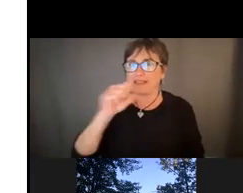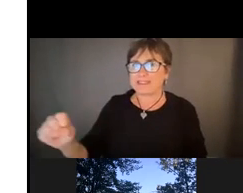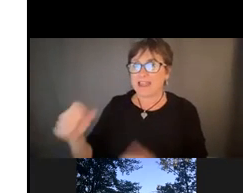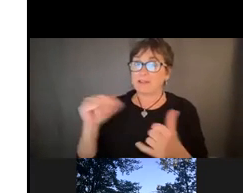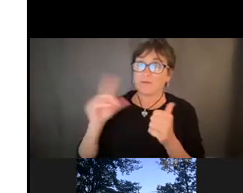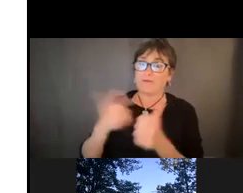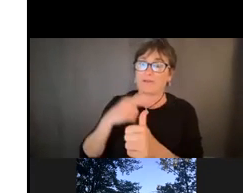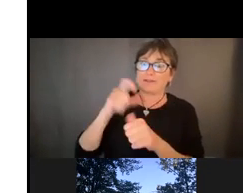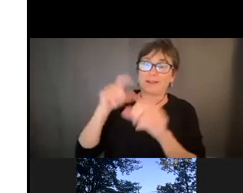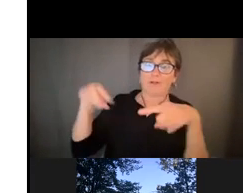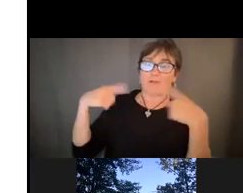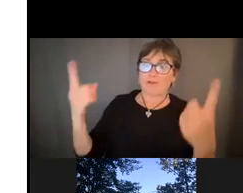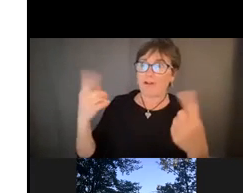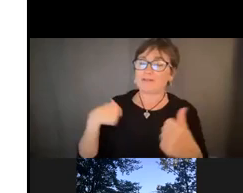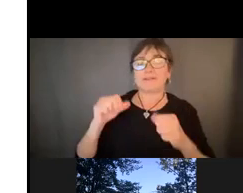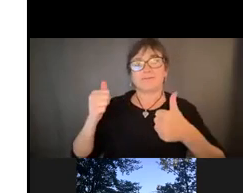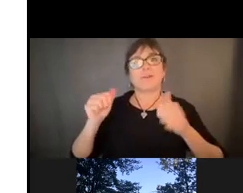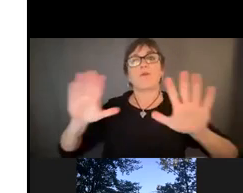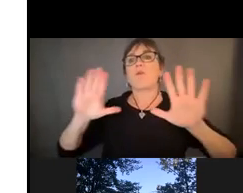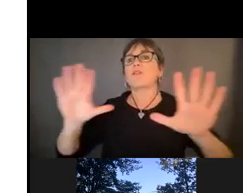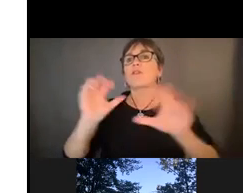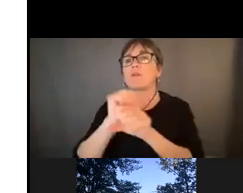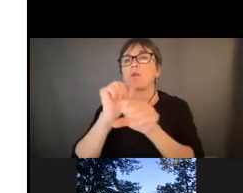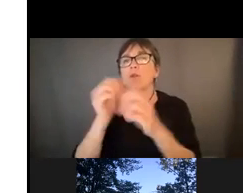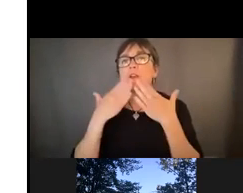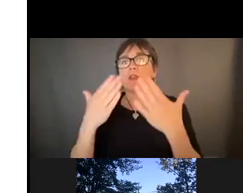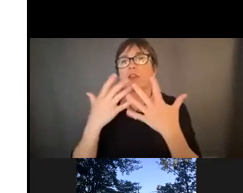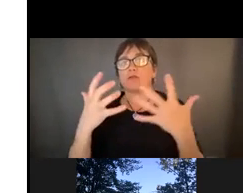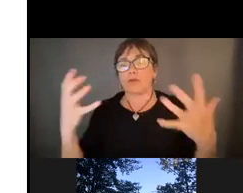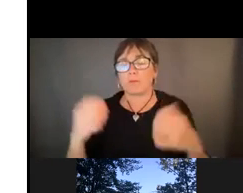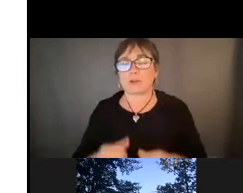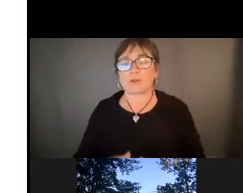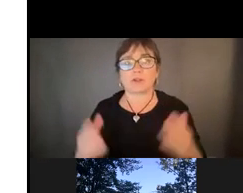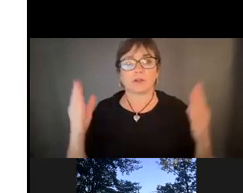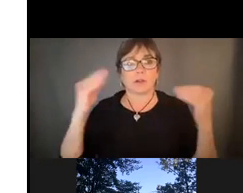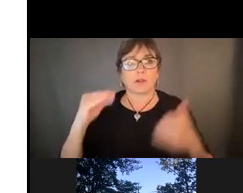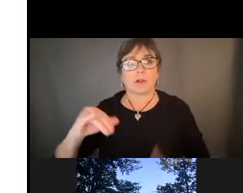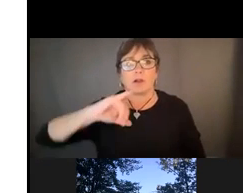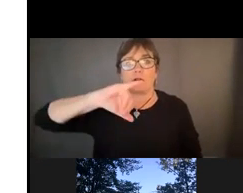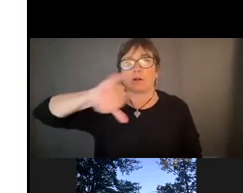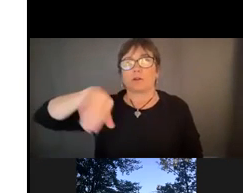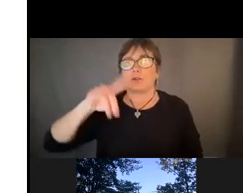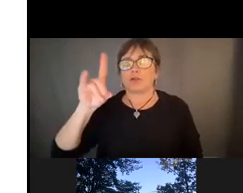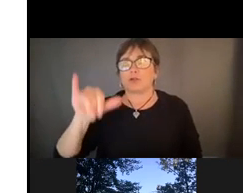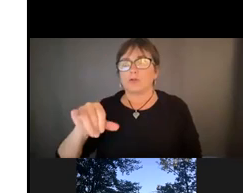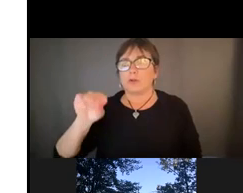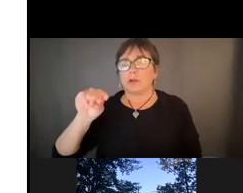So awesome work. Thank you so much. And Judy Moses, are you with us?